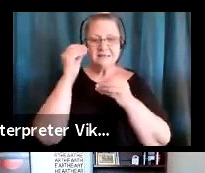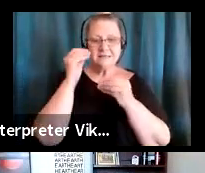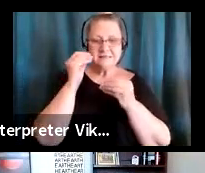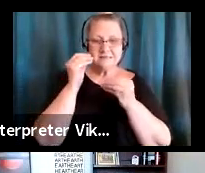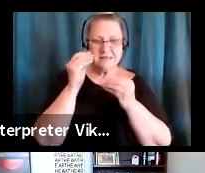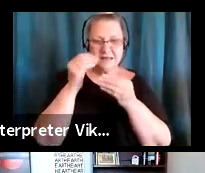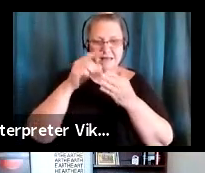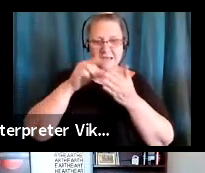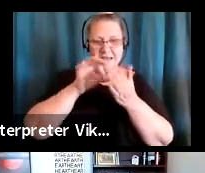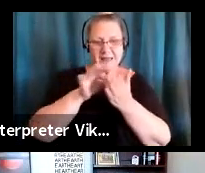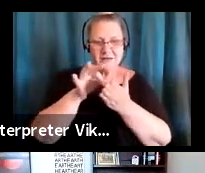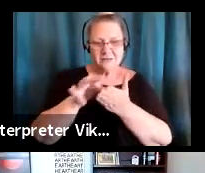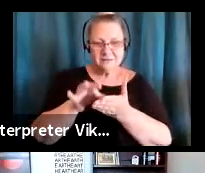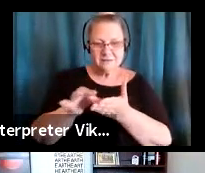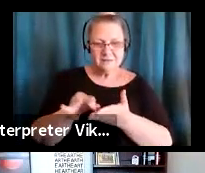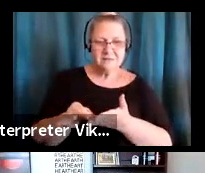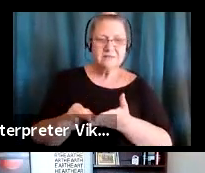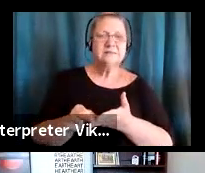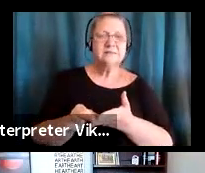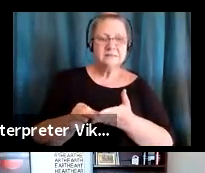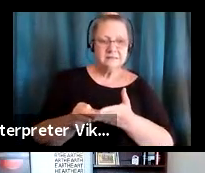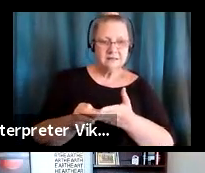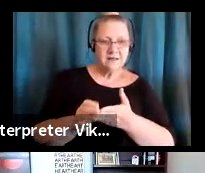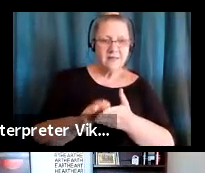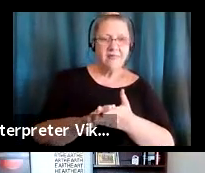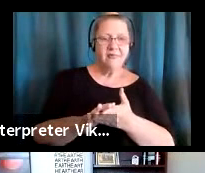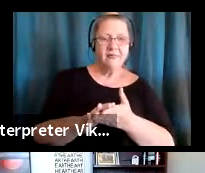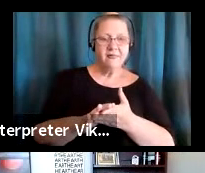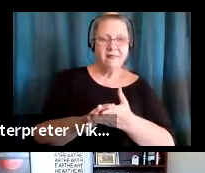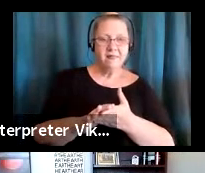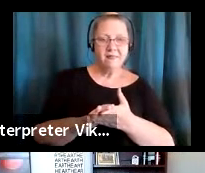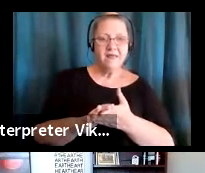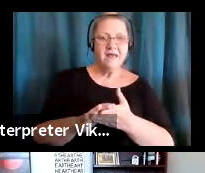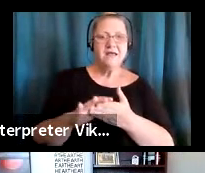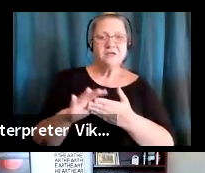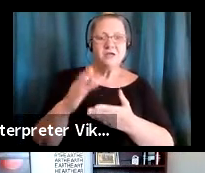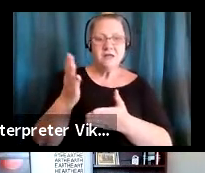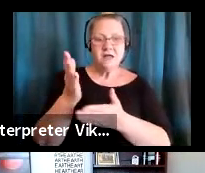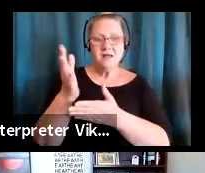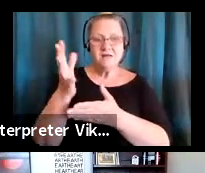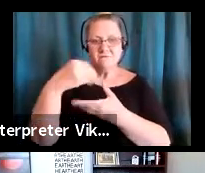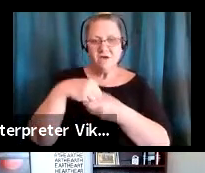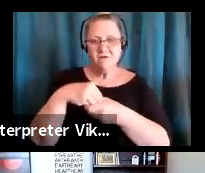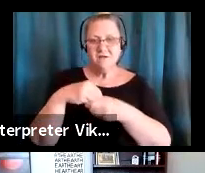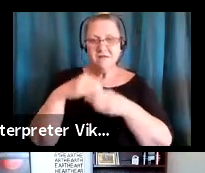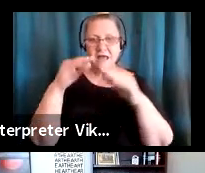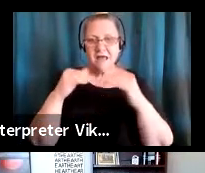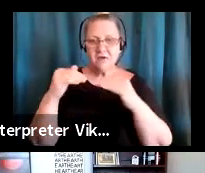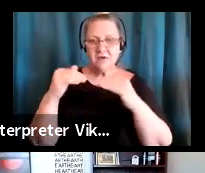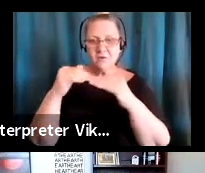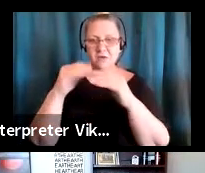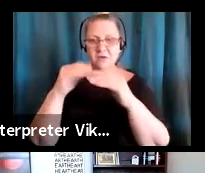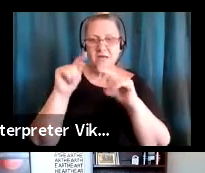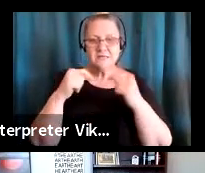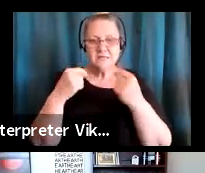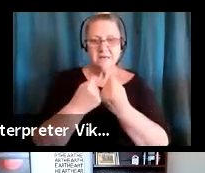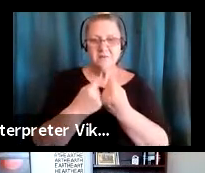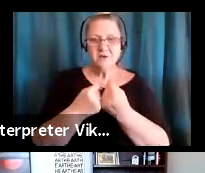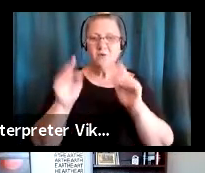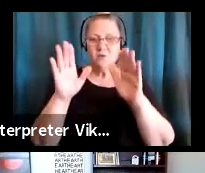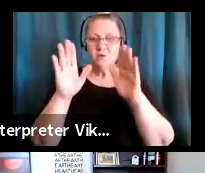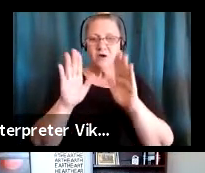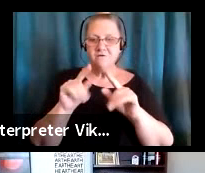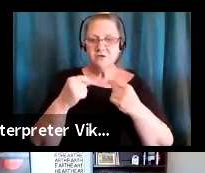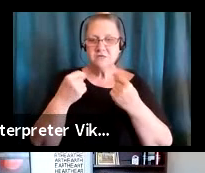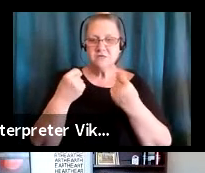of Public Health, and who is part of our amazing equity team. We have a very committed and dedicated equity